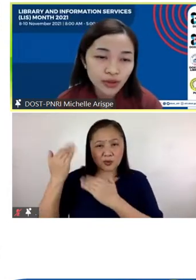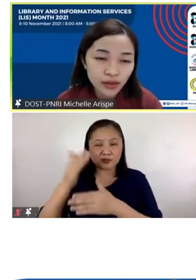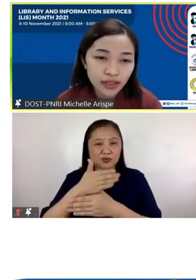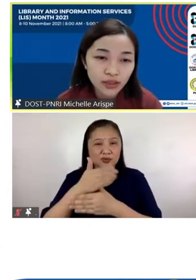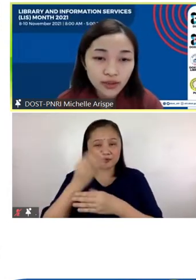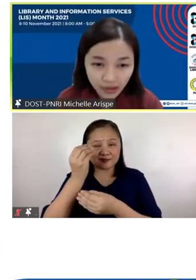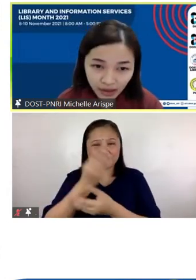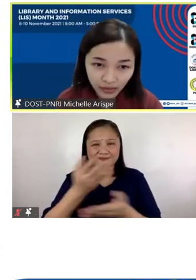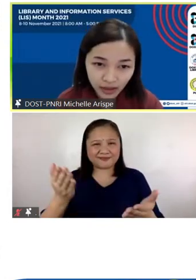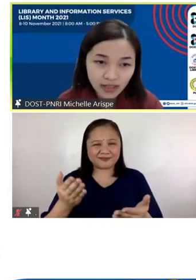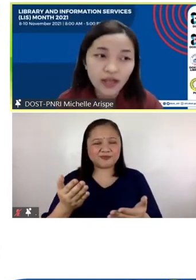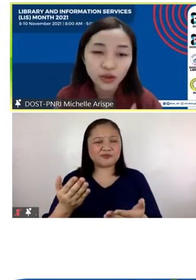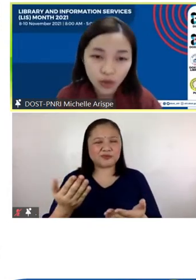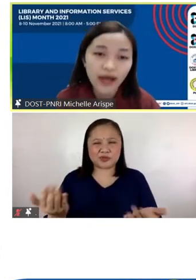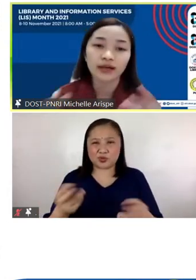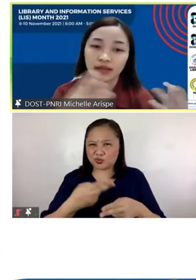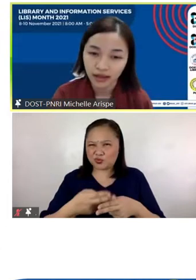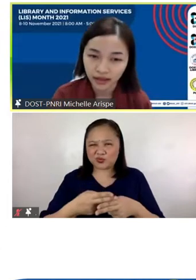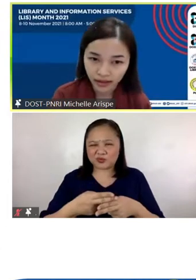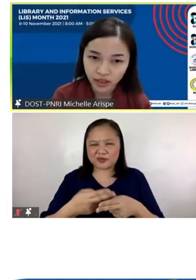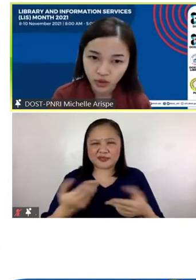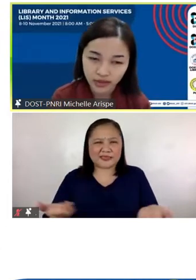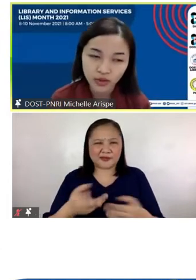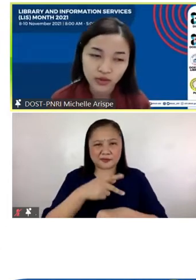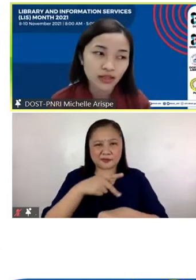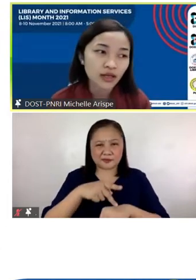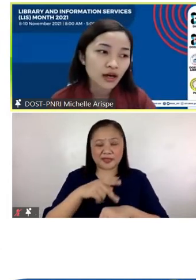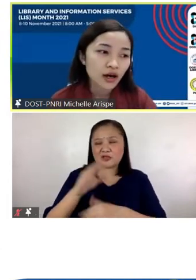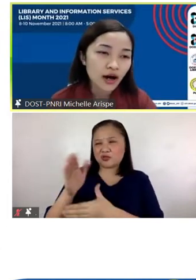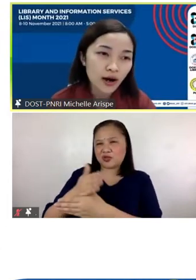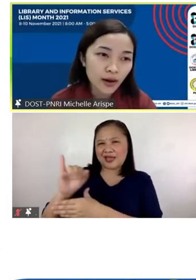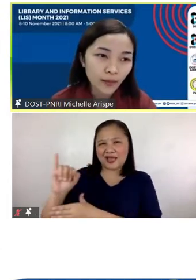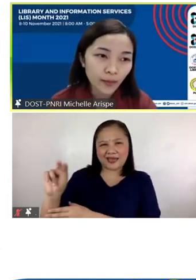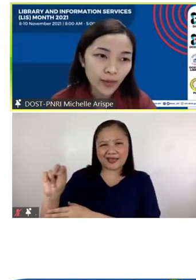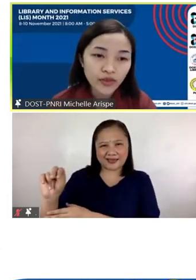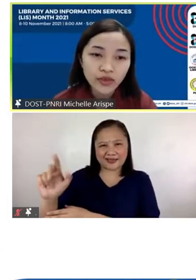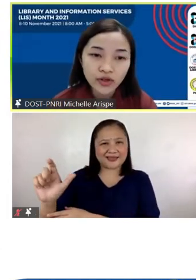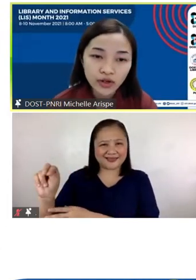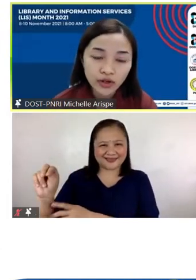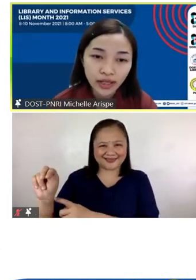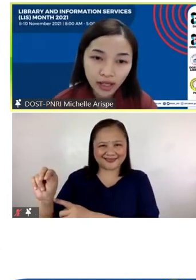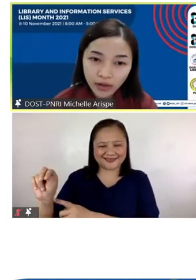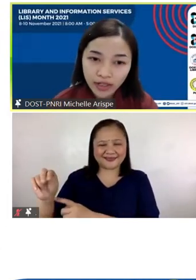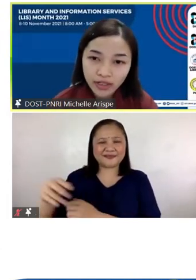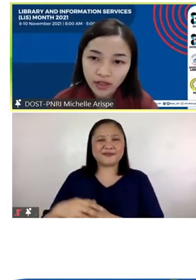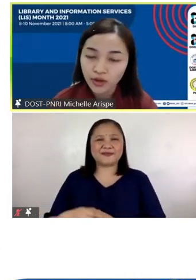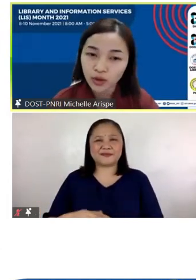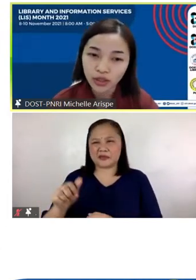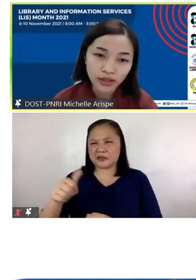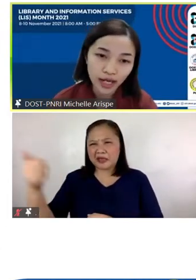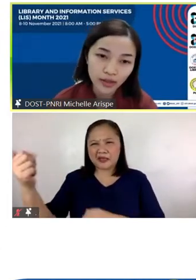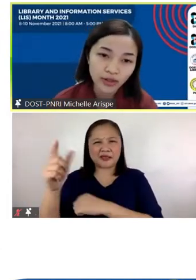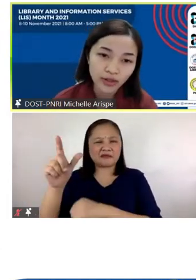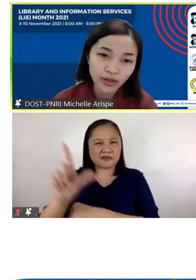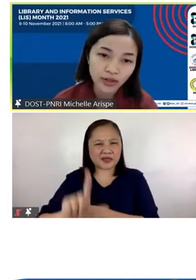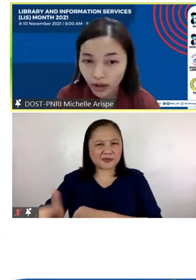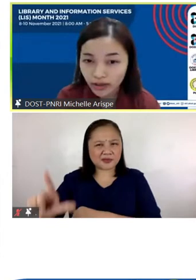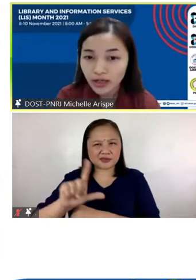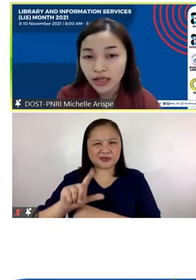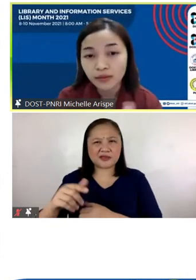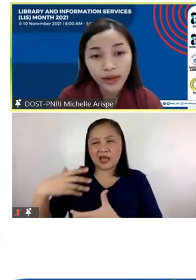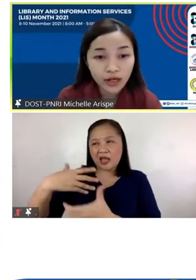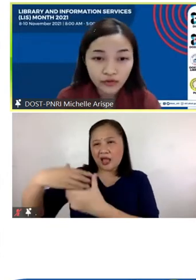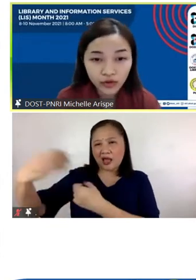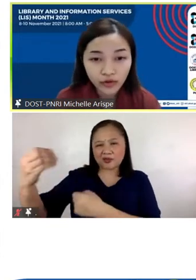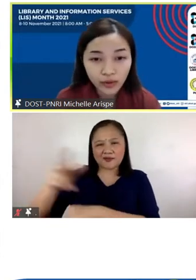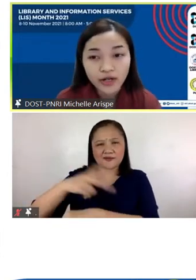you soon, dito sa Pilipinas and to INLN as well, so that other libraries, other nuclear libraries